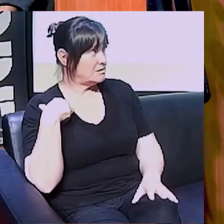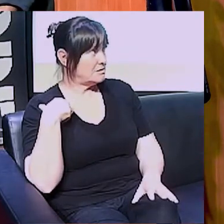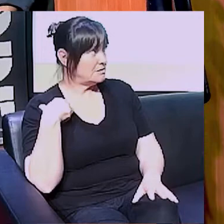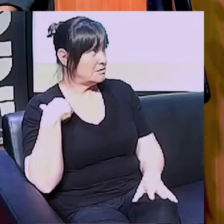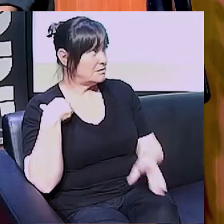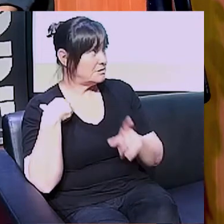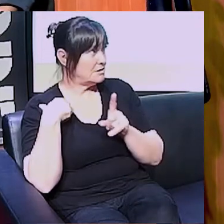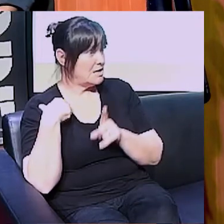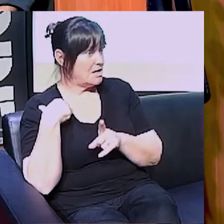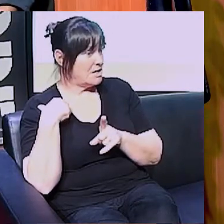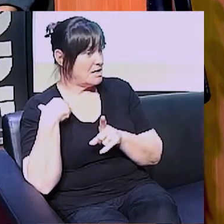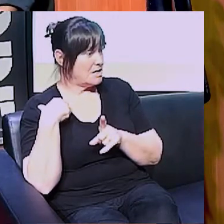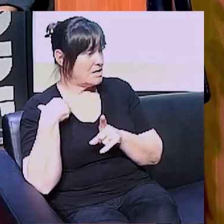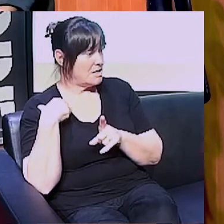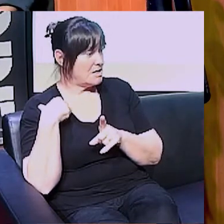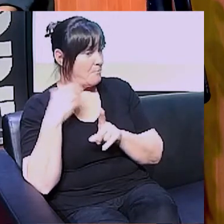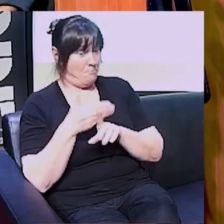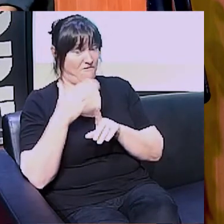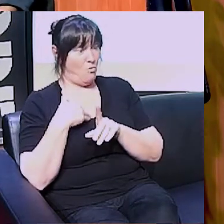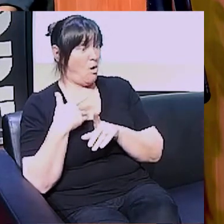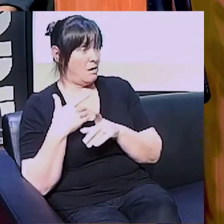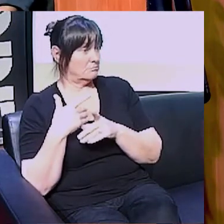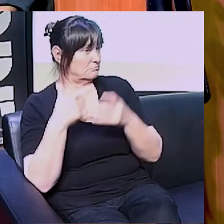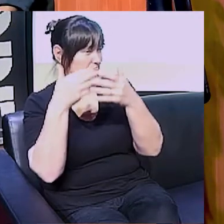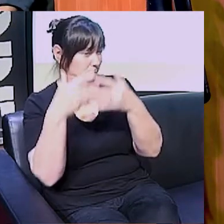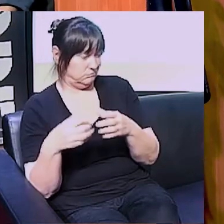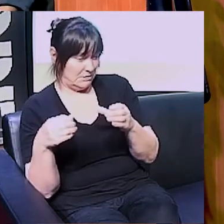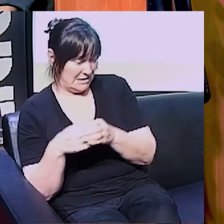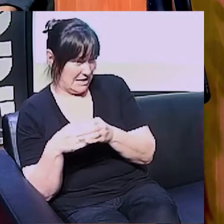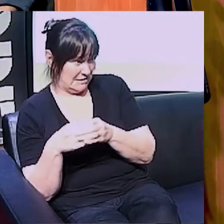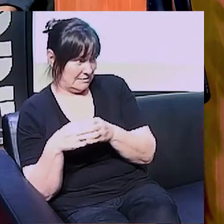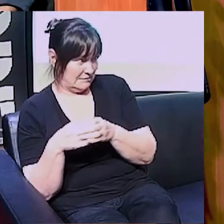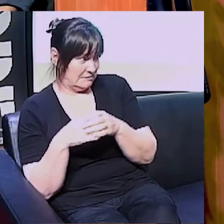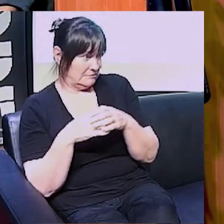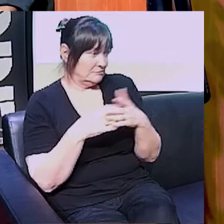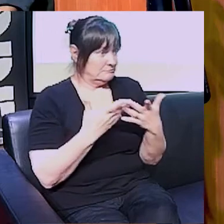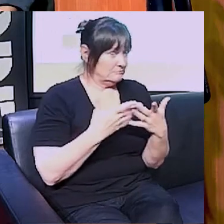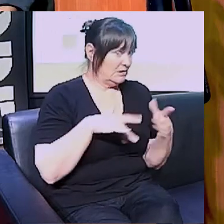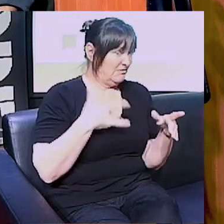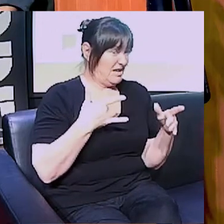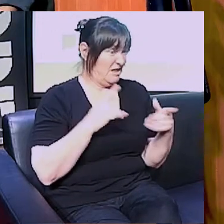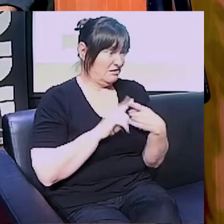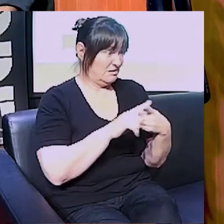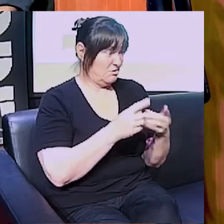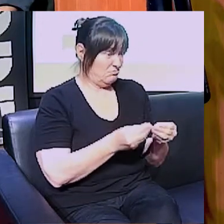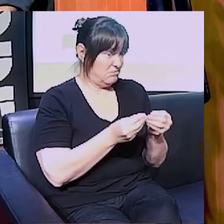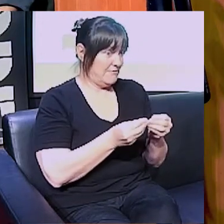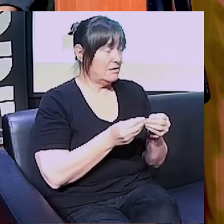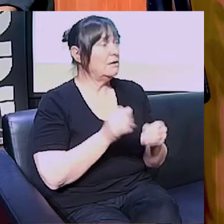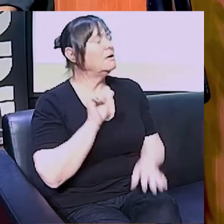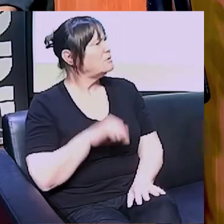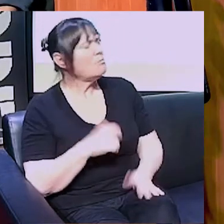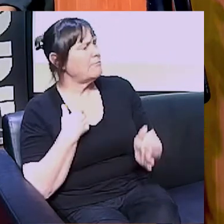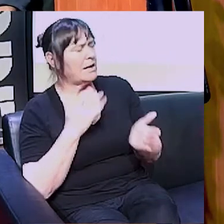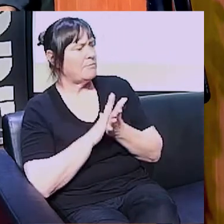diminished force, numbers-wise. That's a good question. We never have regrets serving the people of New Zealand and finding the best way forward and the best way forward for all